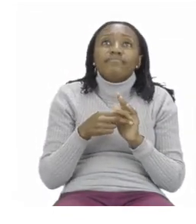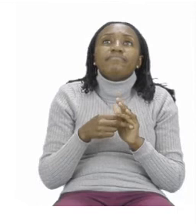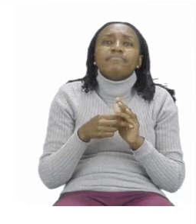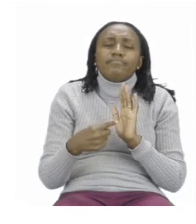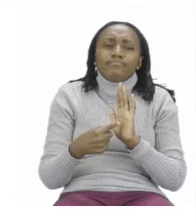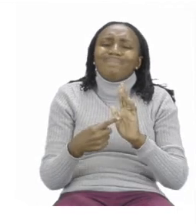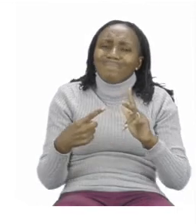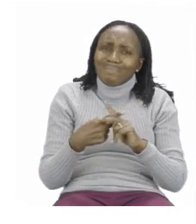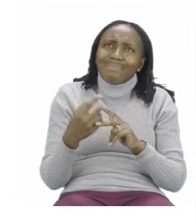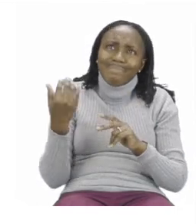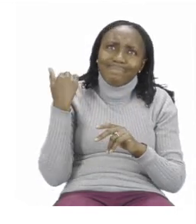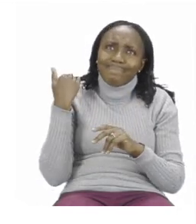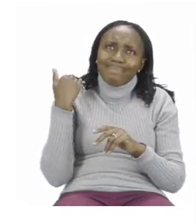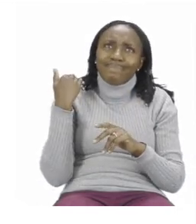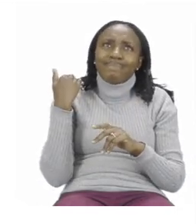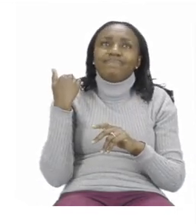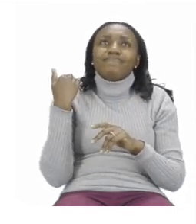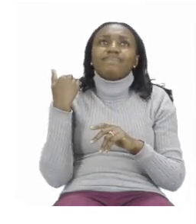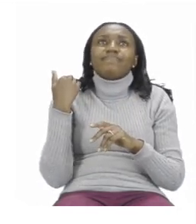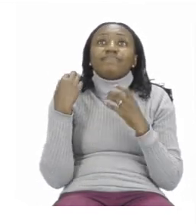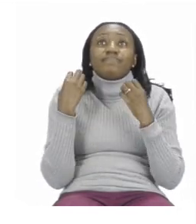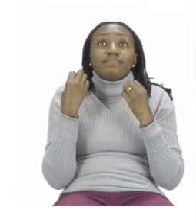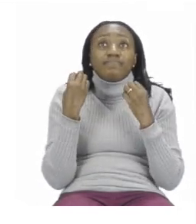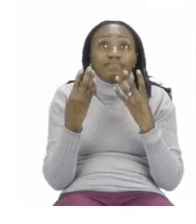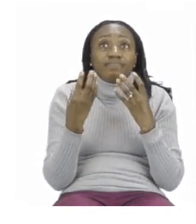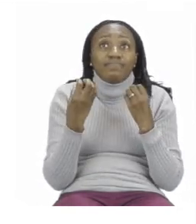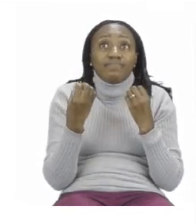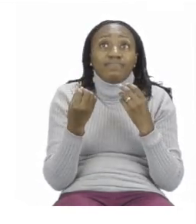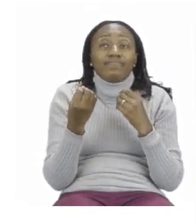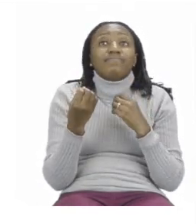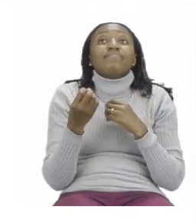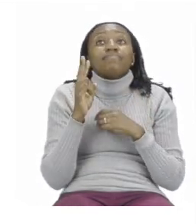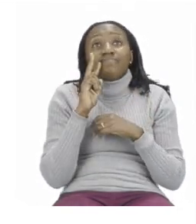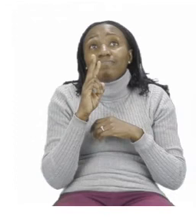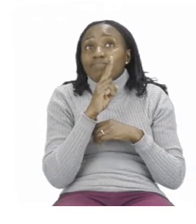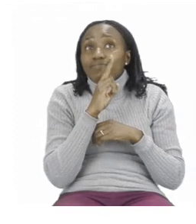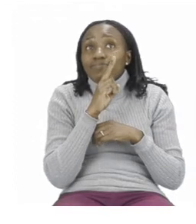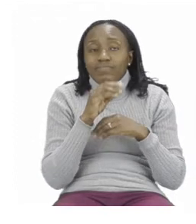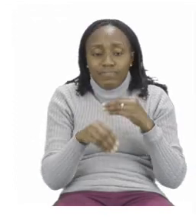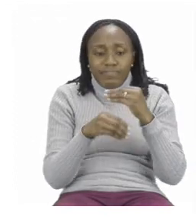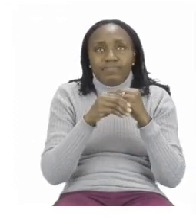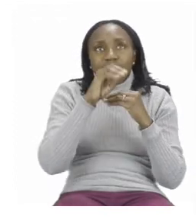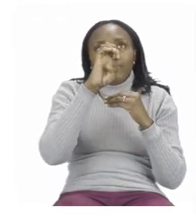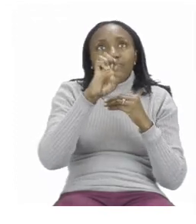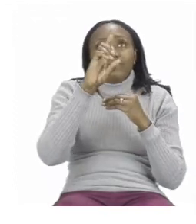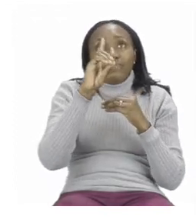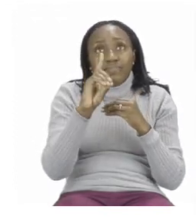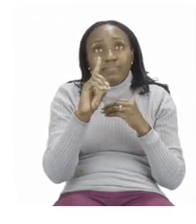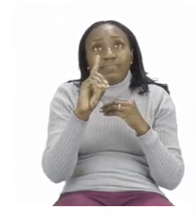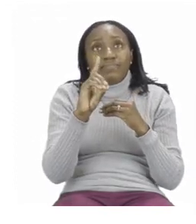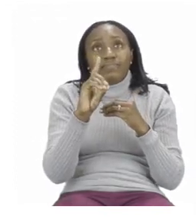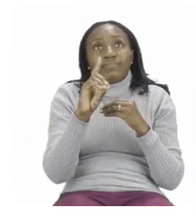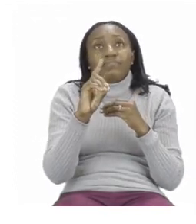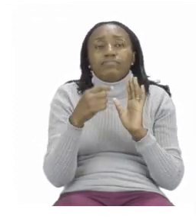happened. For most of the verbs we use, ed is at the end of the word